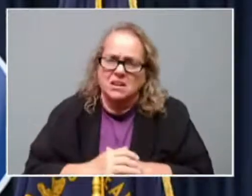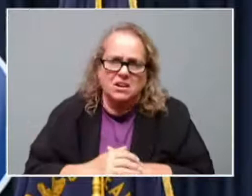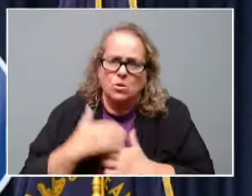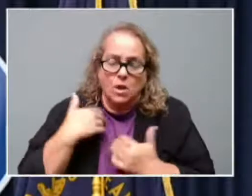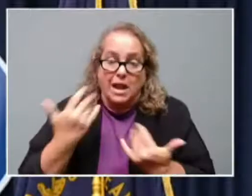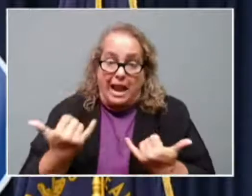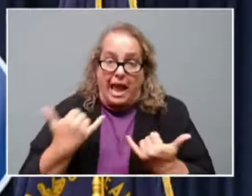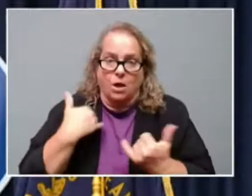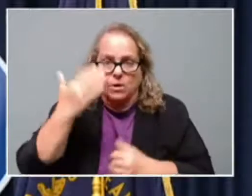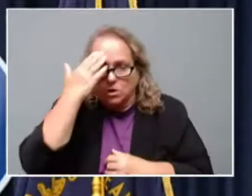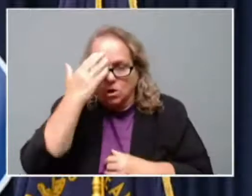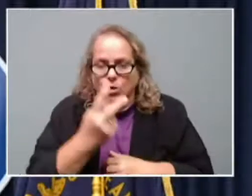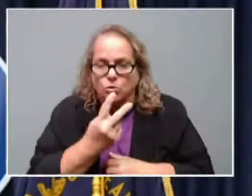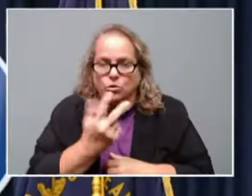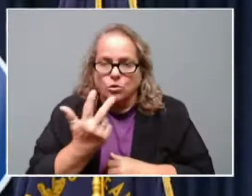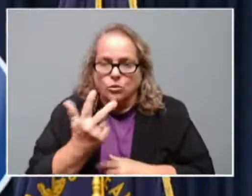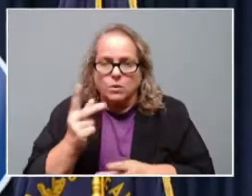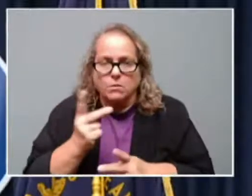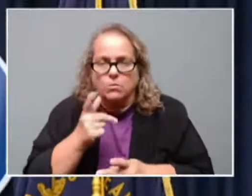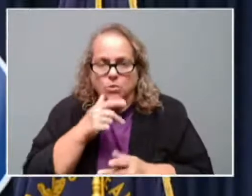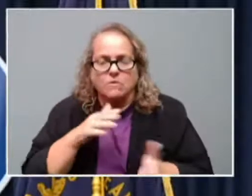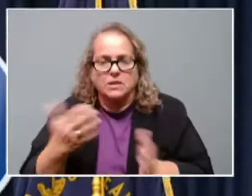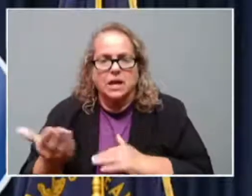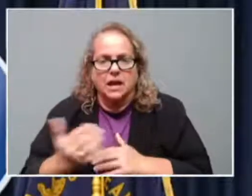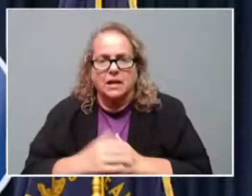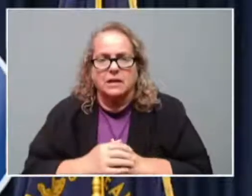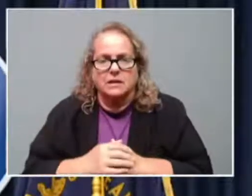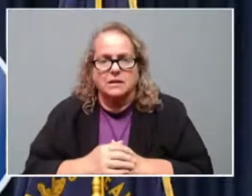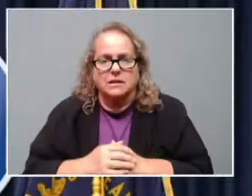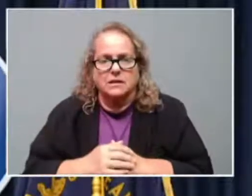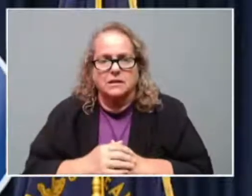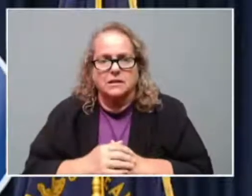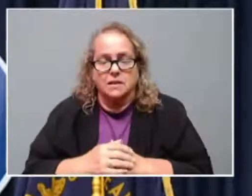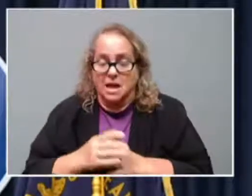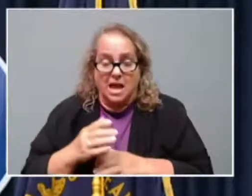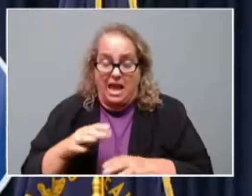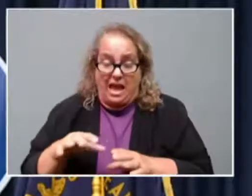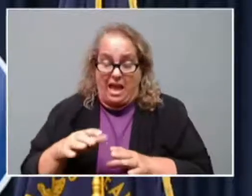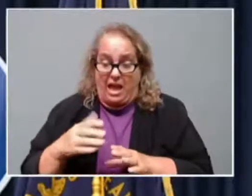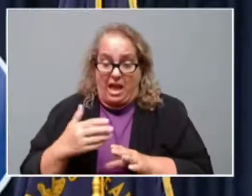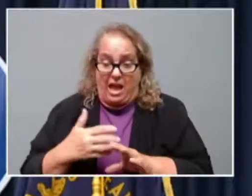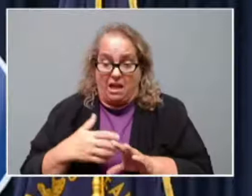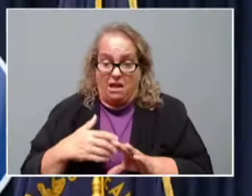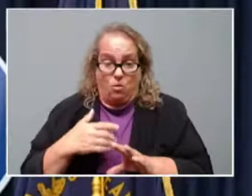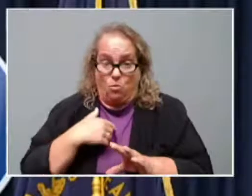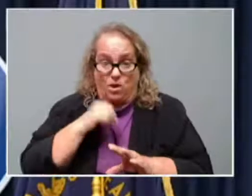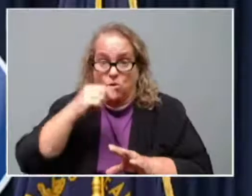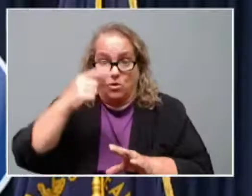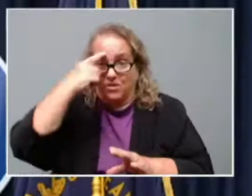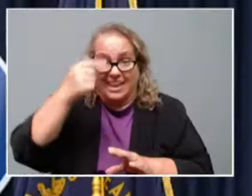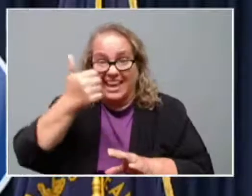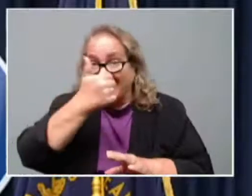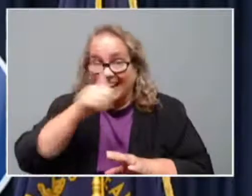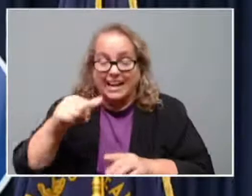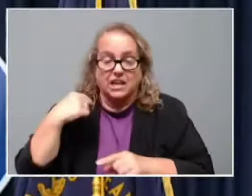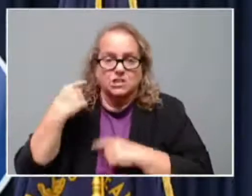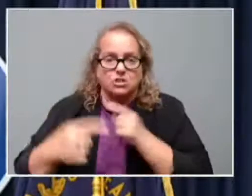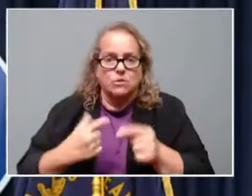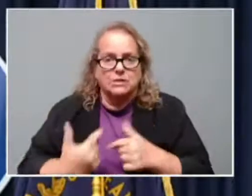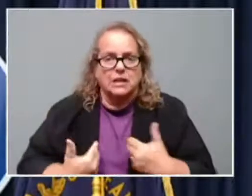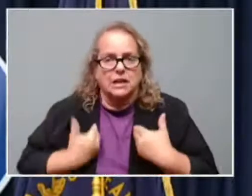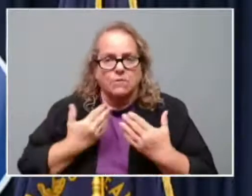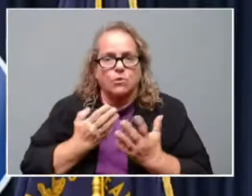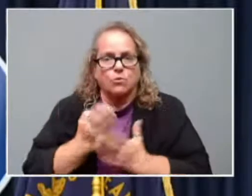of other circumstances, I'm not sure a generation has lived through in 100 years this amount of loss. And I believe because we're in